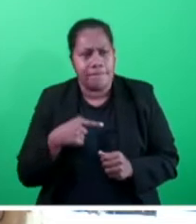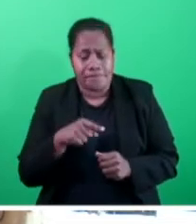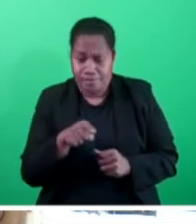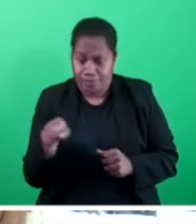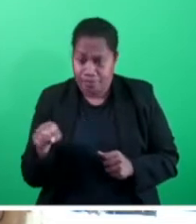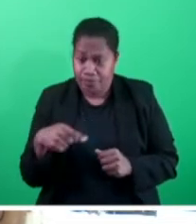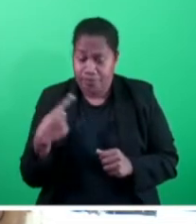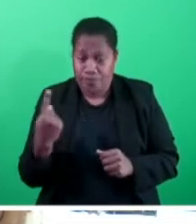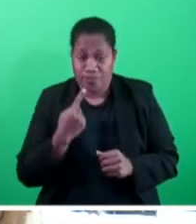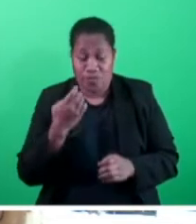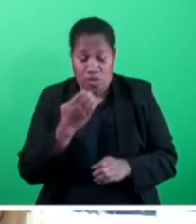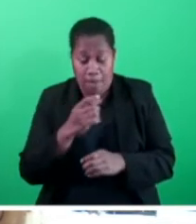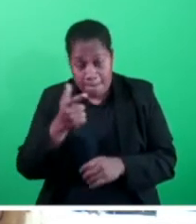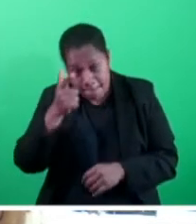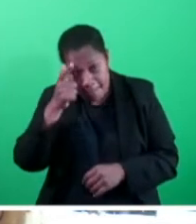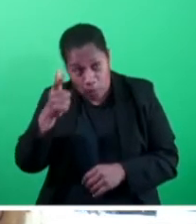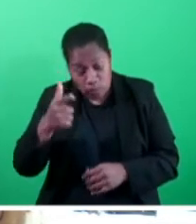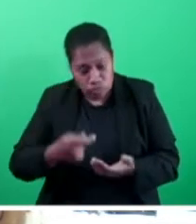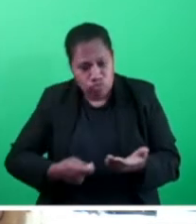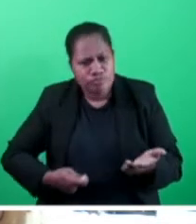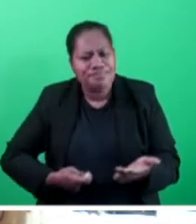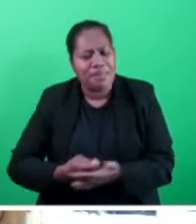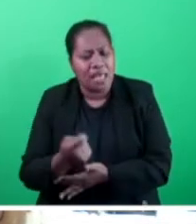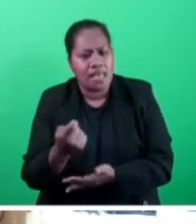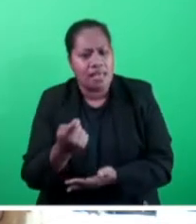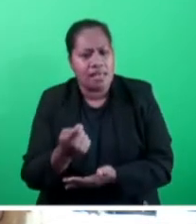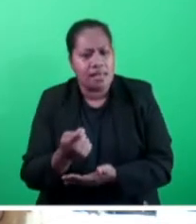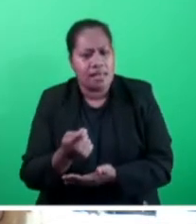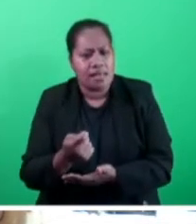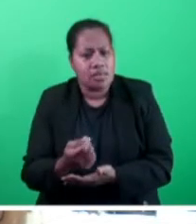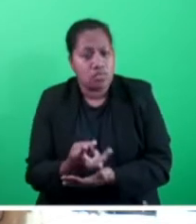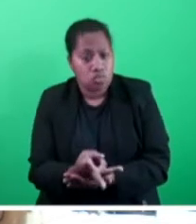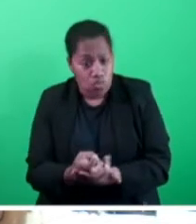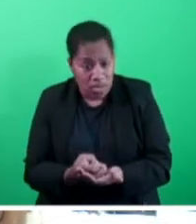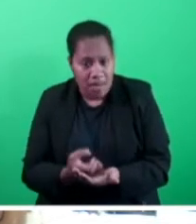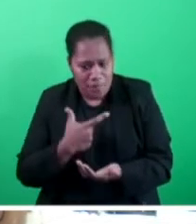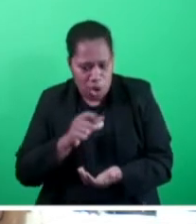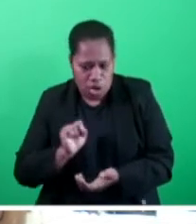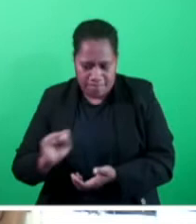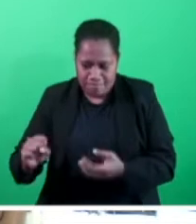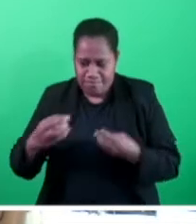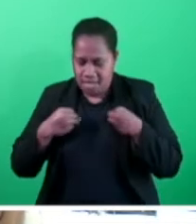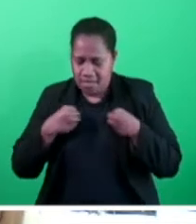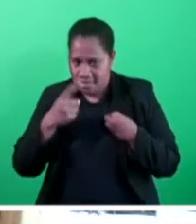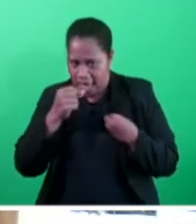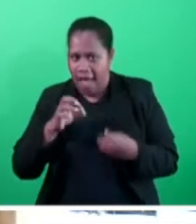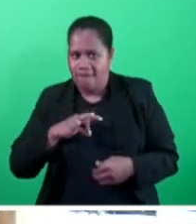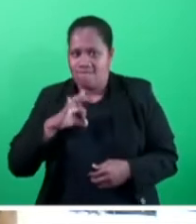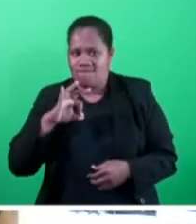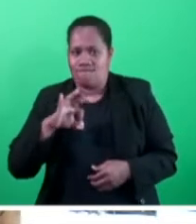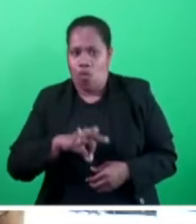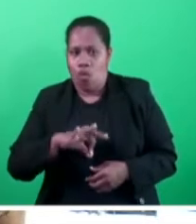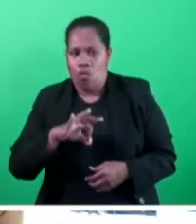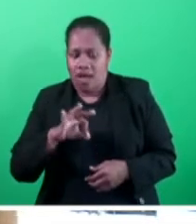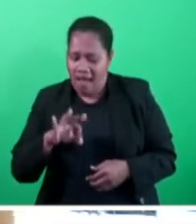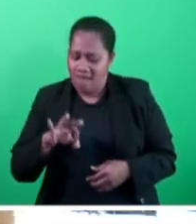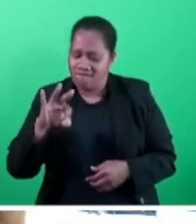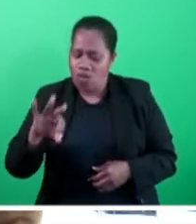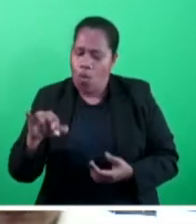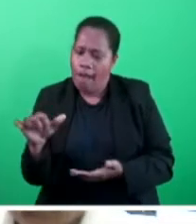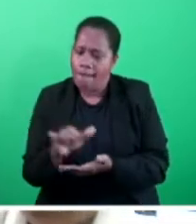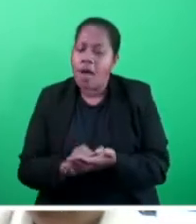employers who pay above minimum wages because their businesses can afford it and they can still run a viable